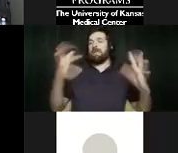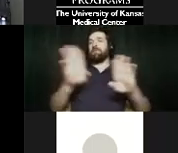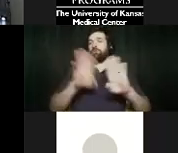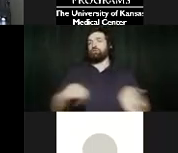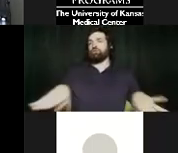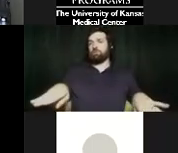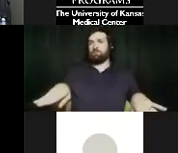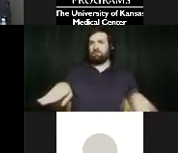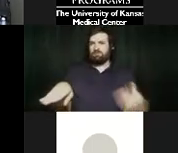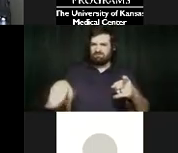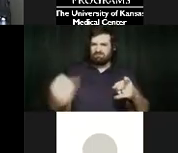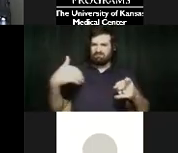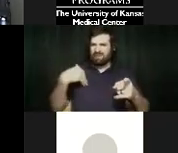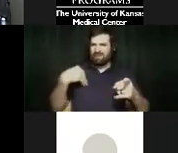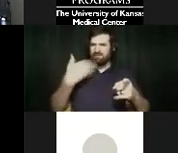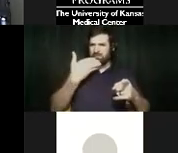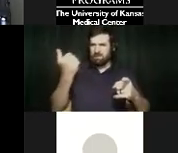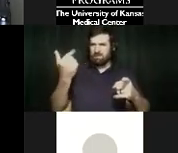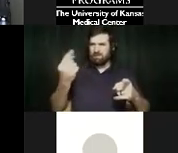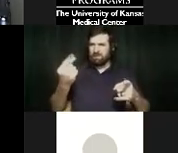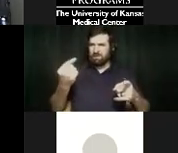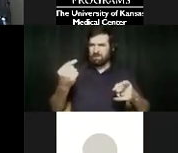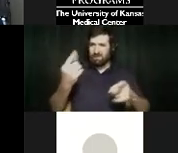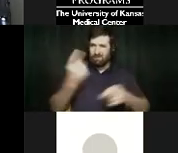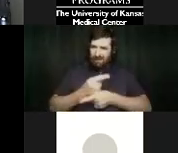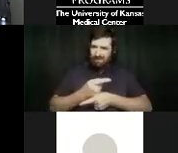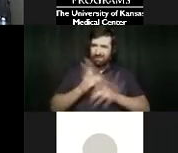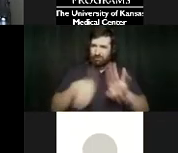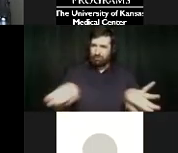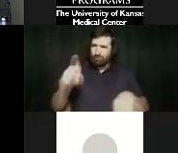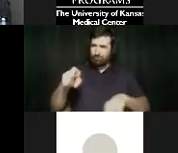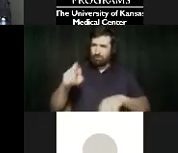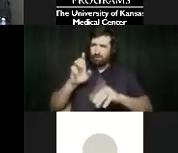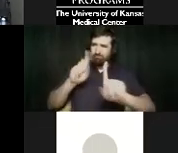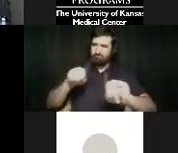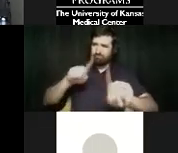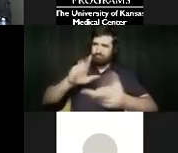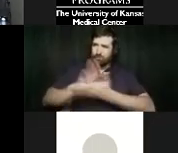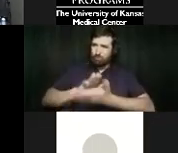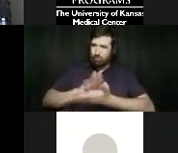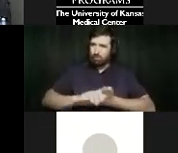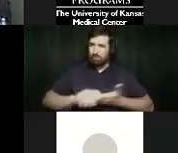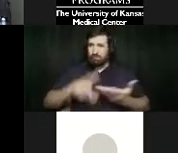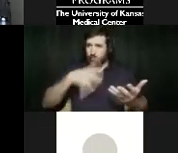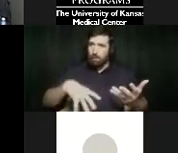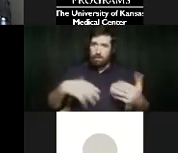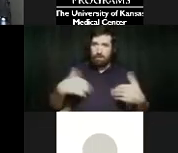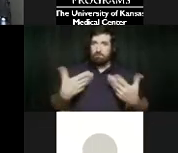these people have something better they could be doing? Shouldn't these children be in school? Don't these women have something more